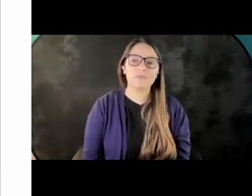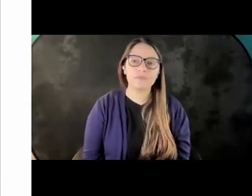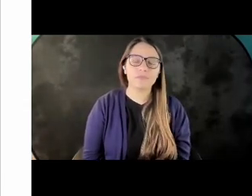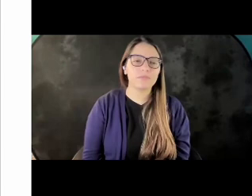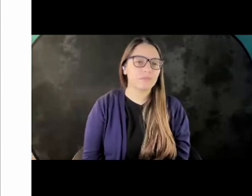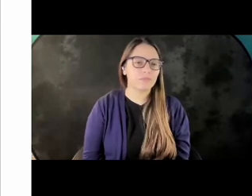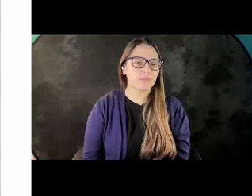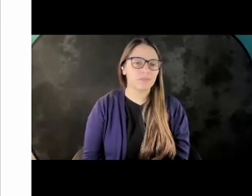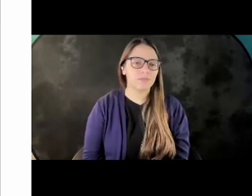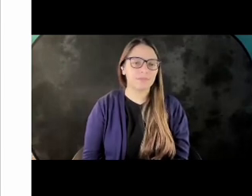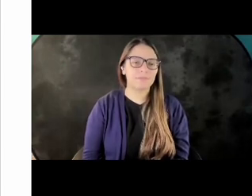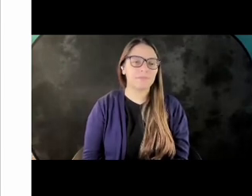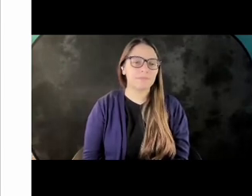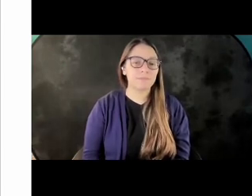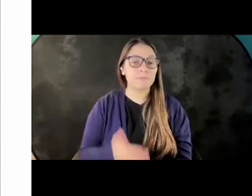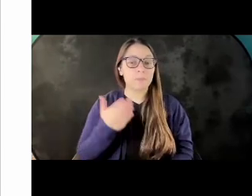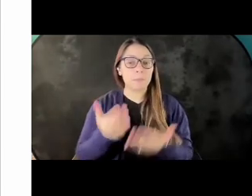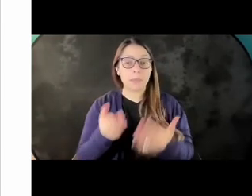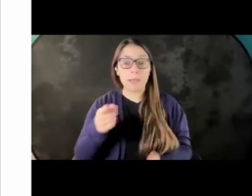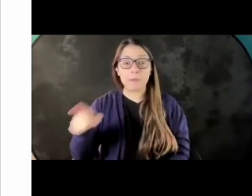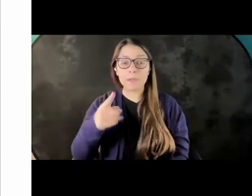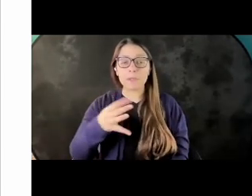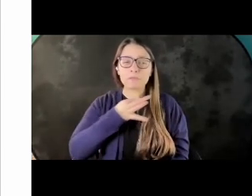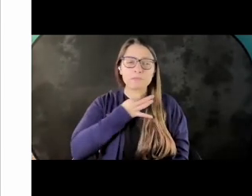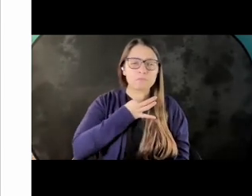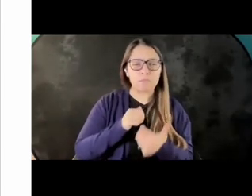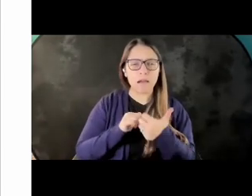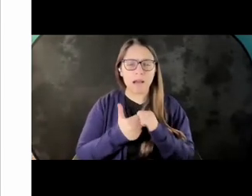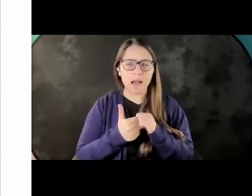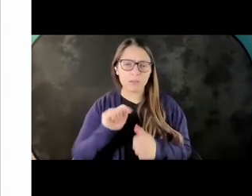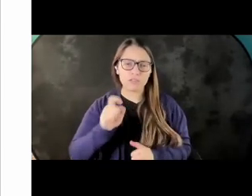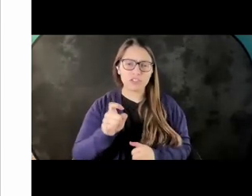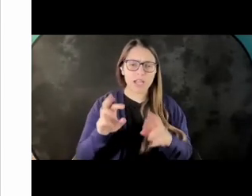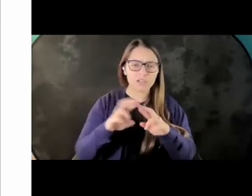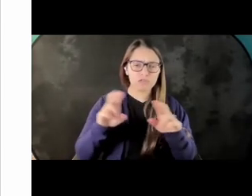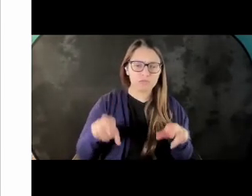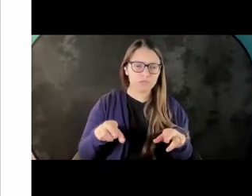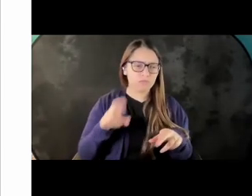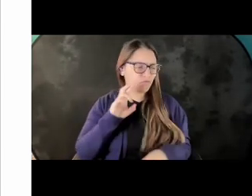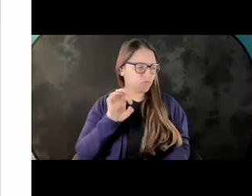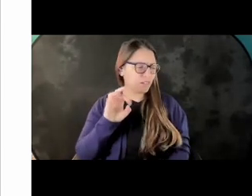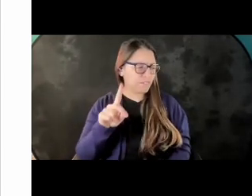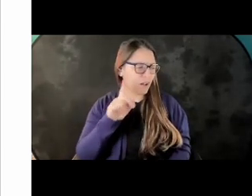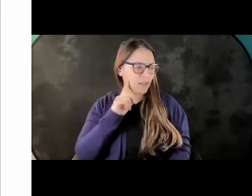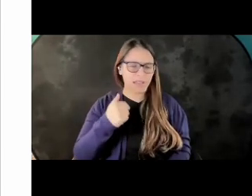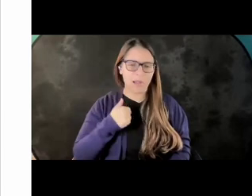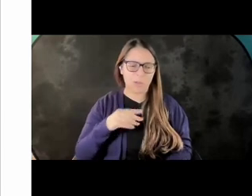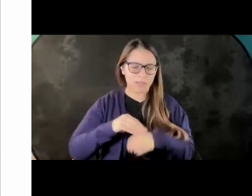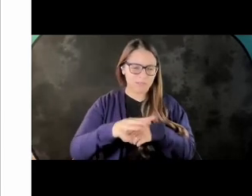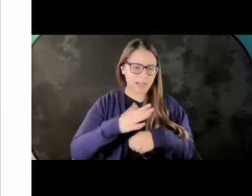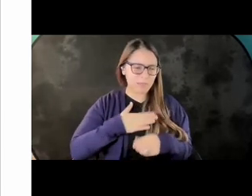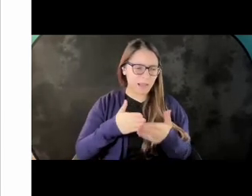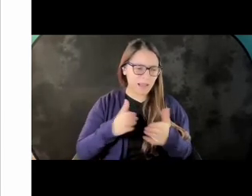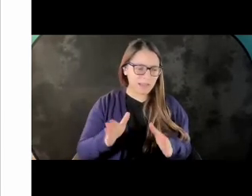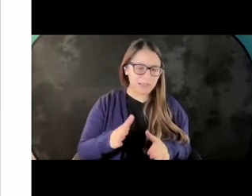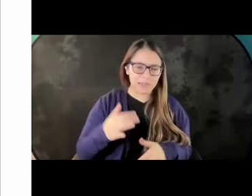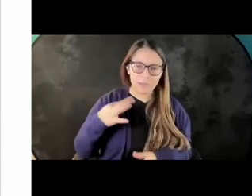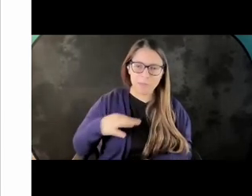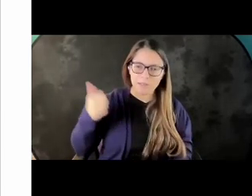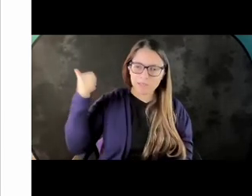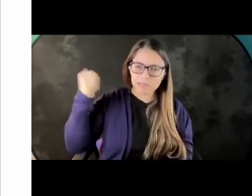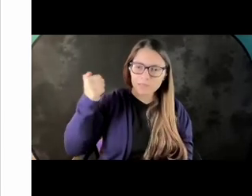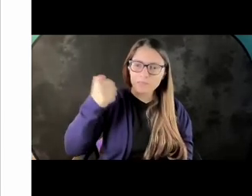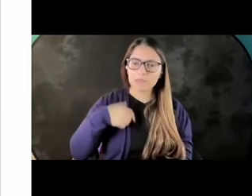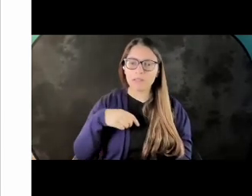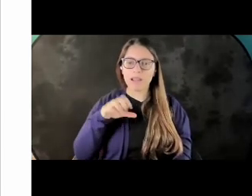Some of you may have been wondering how tax refunds affect the public benefits you receive, like Social Security disability insurance benefits